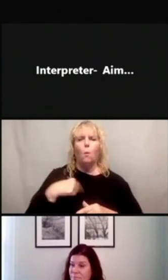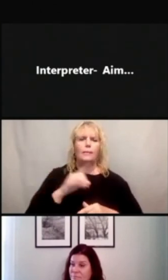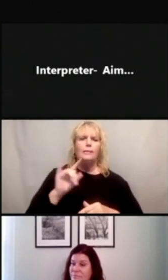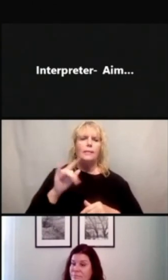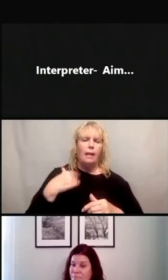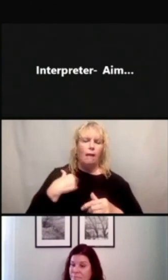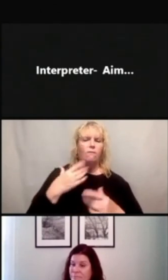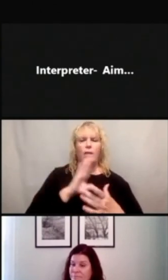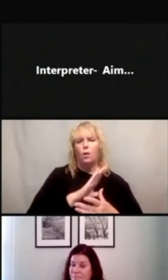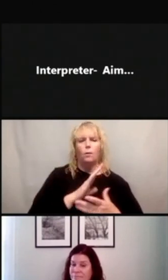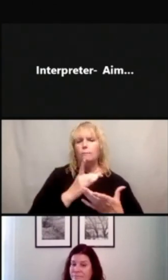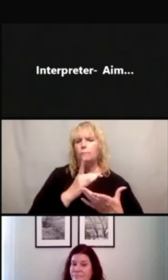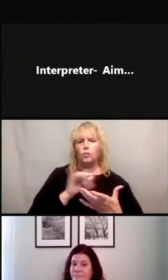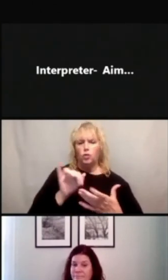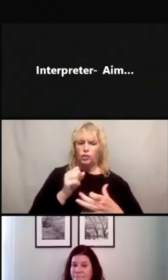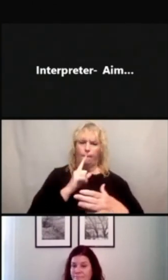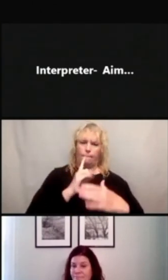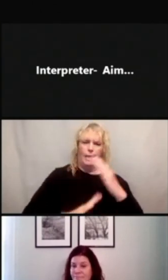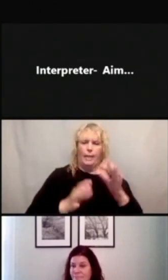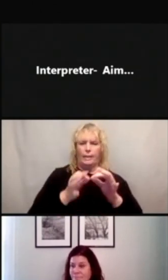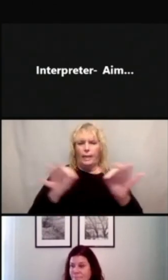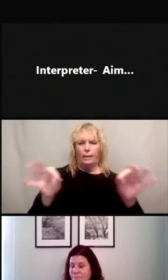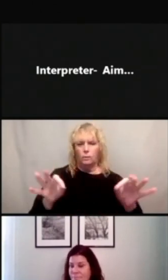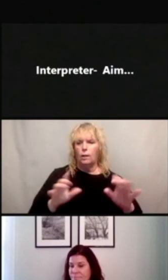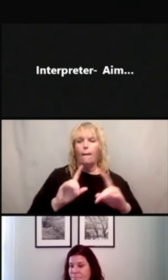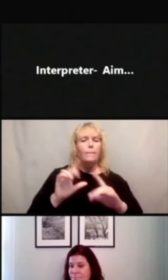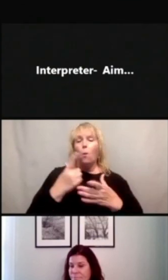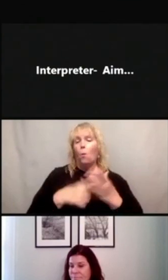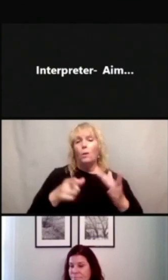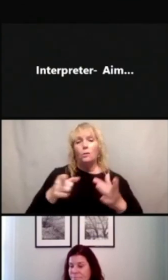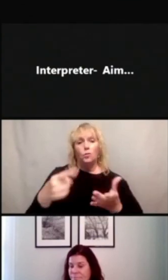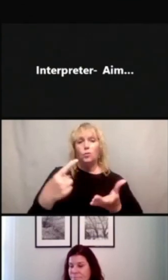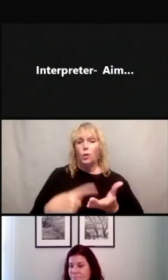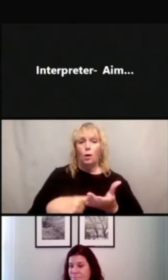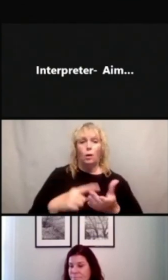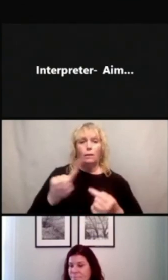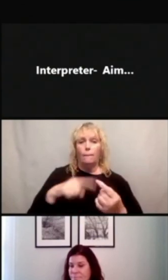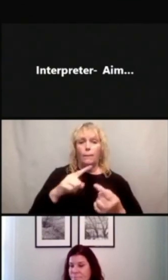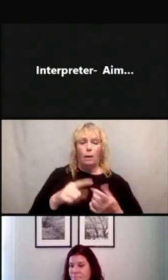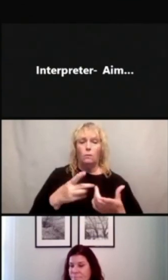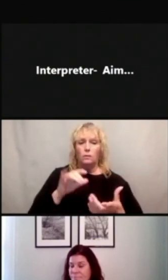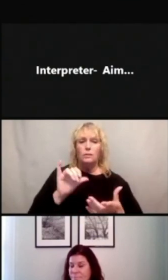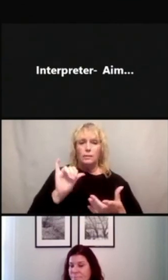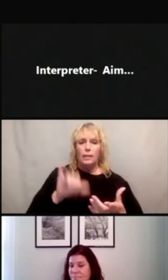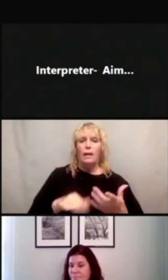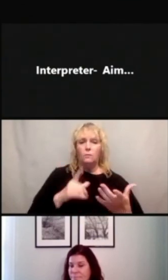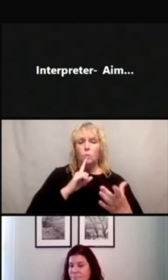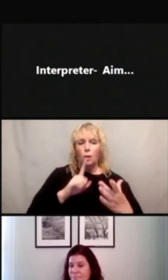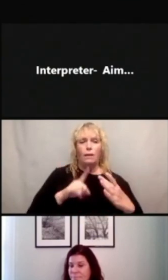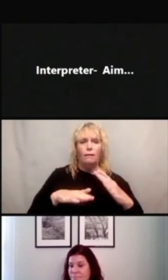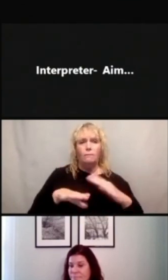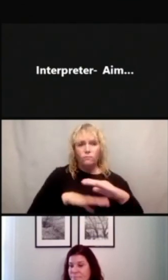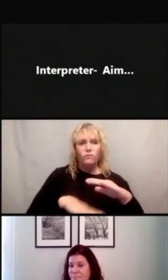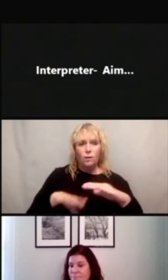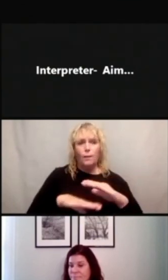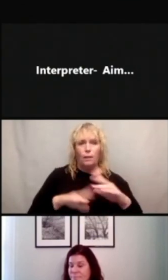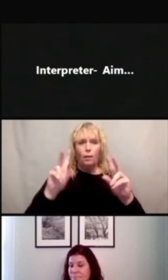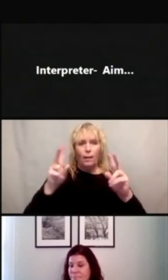development, but what you're talking about is really a fundamental issue that